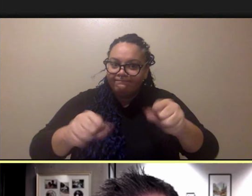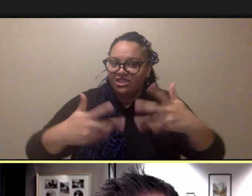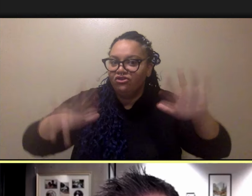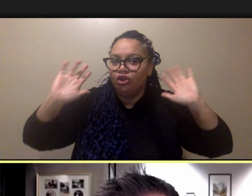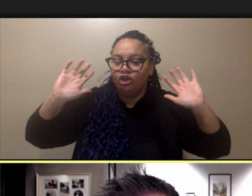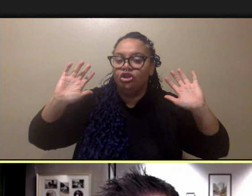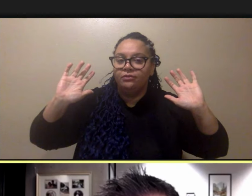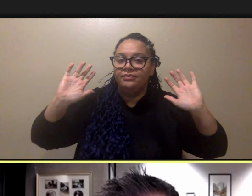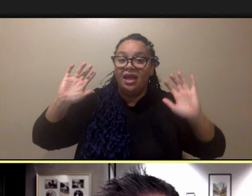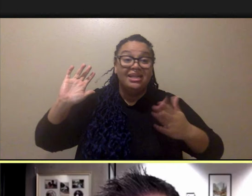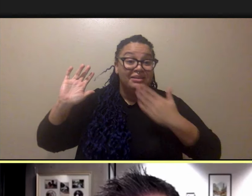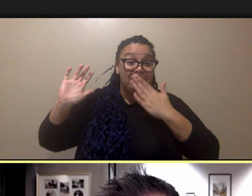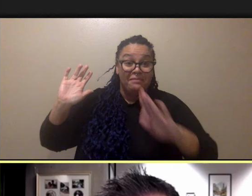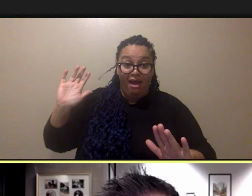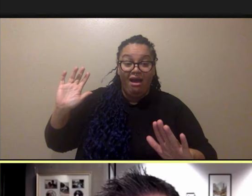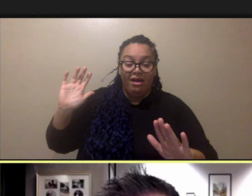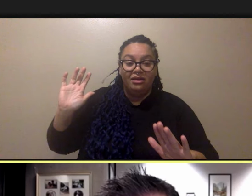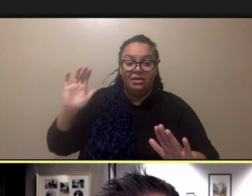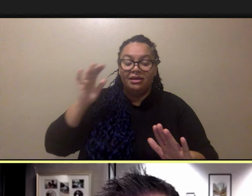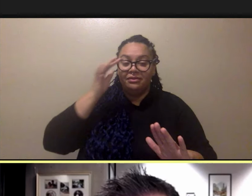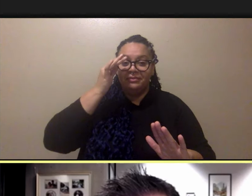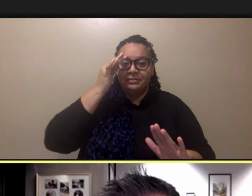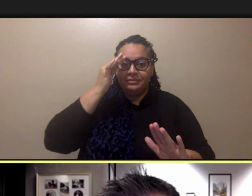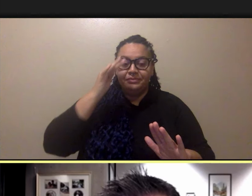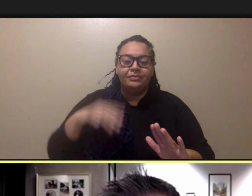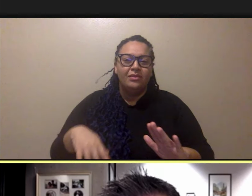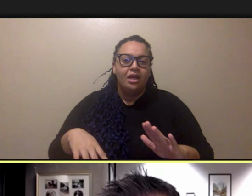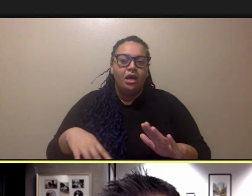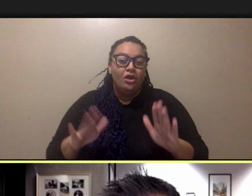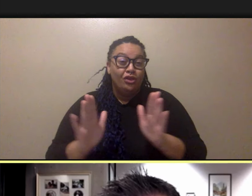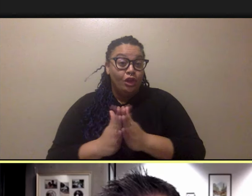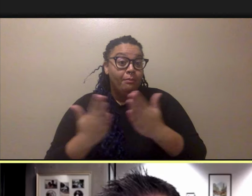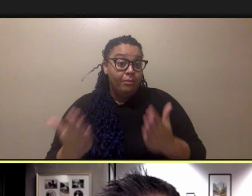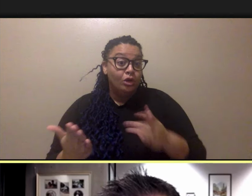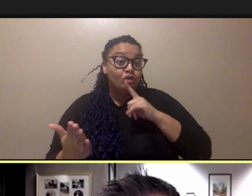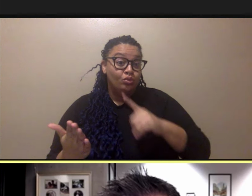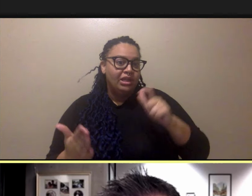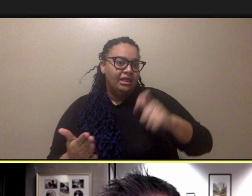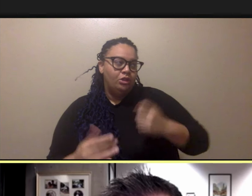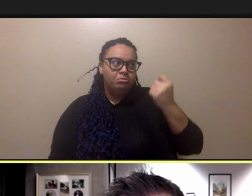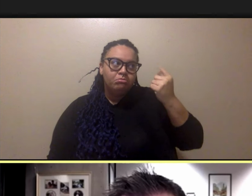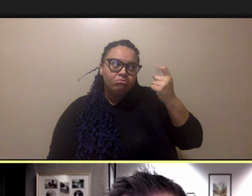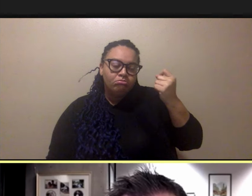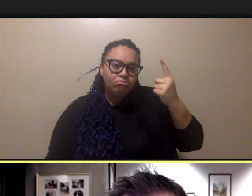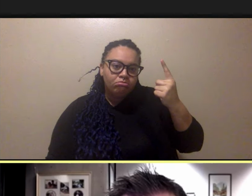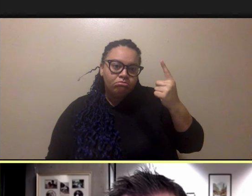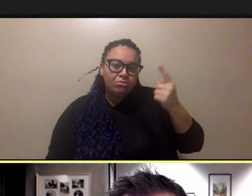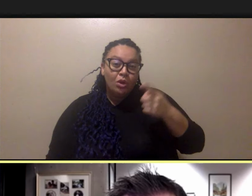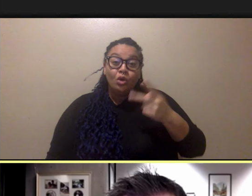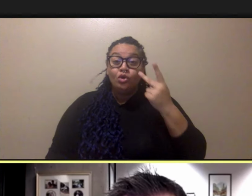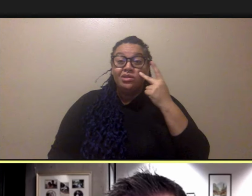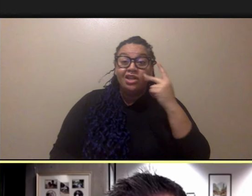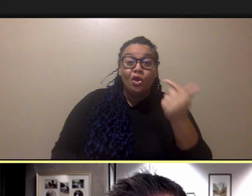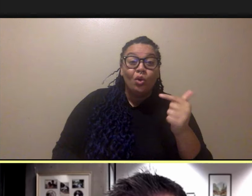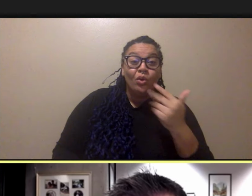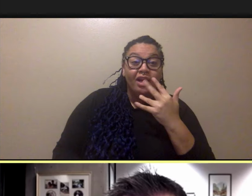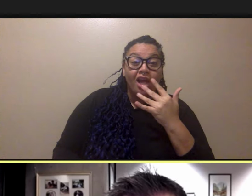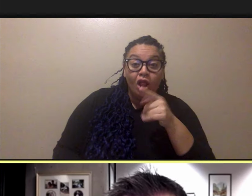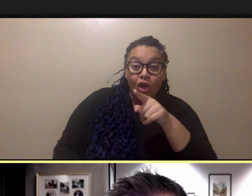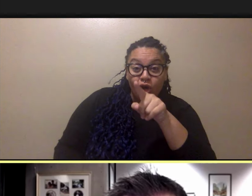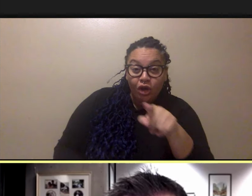and this is really bad, and something the textbooks really need to get their minds around. You see this green color here that shows